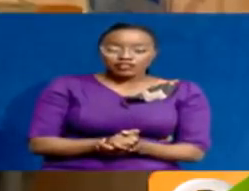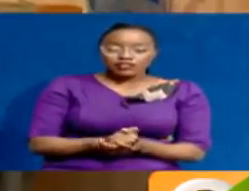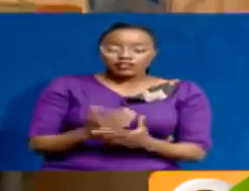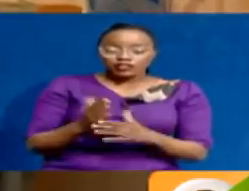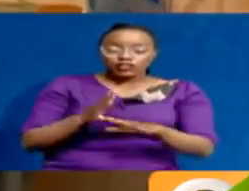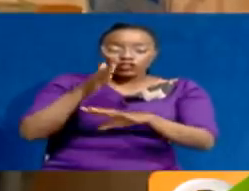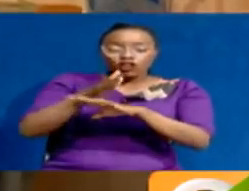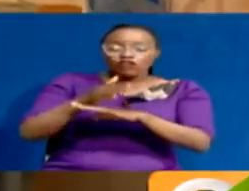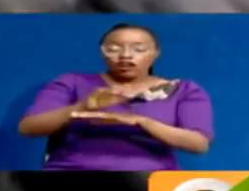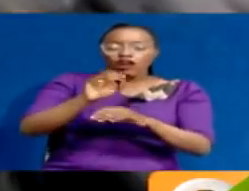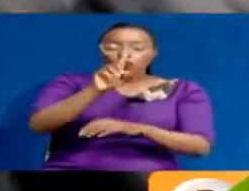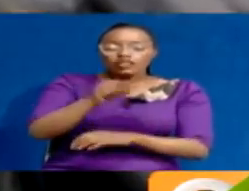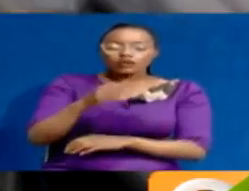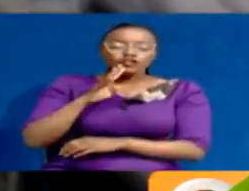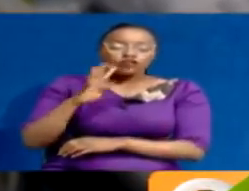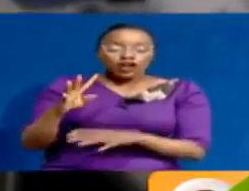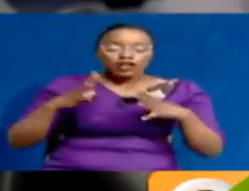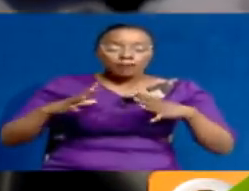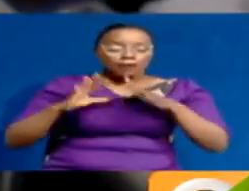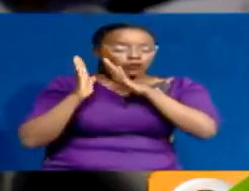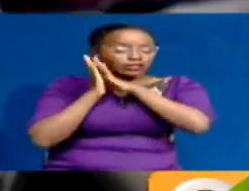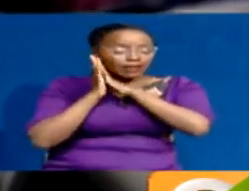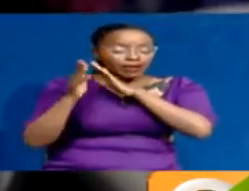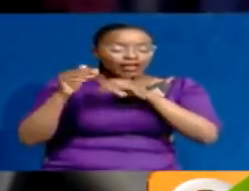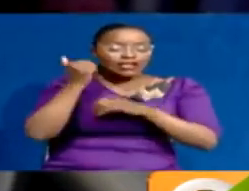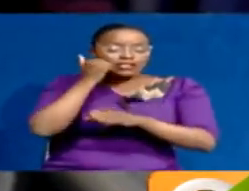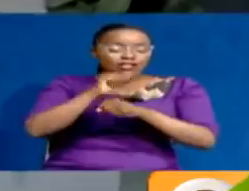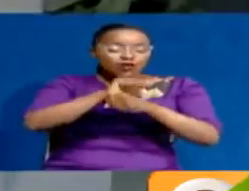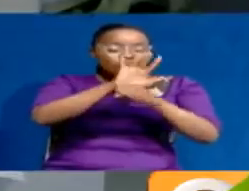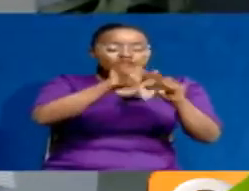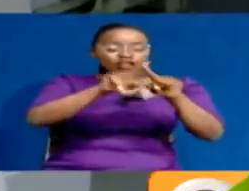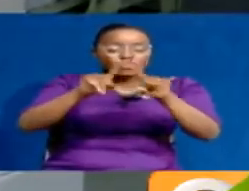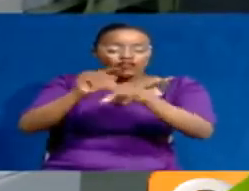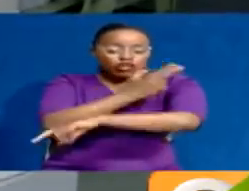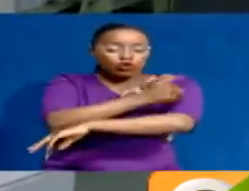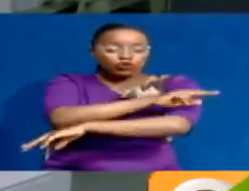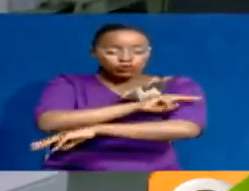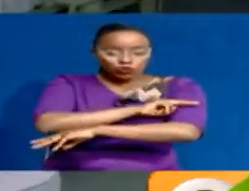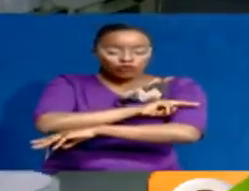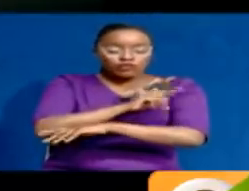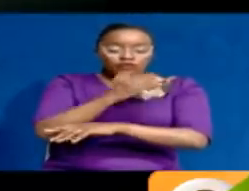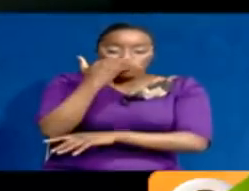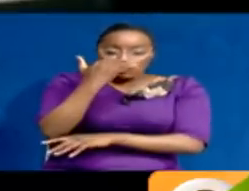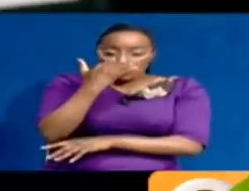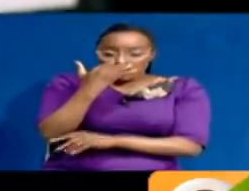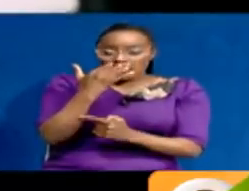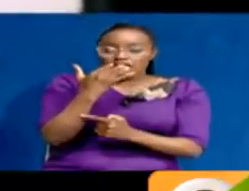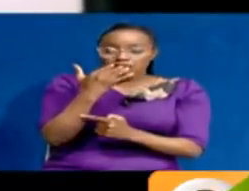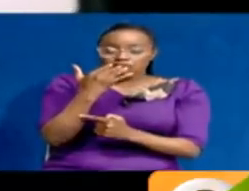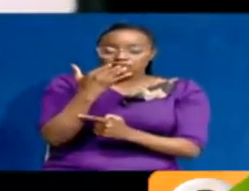the over 1,400 patients currently admitted with COVID-19 in various health facilities, breathing comes